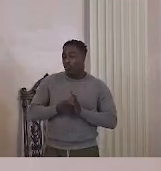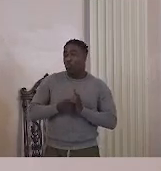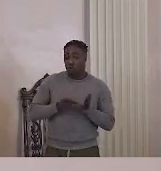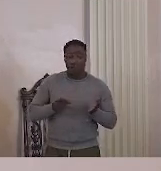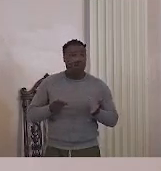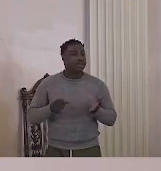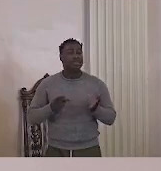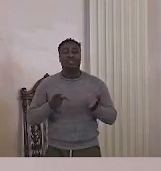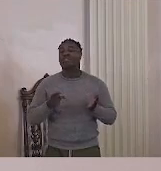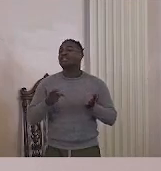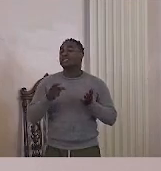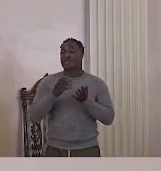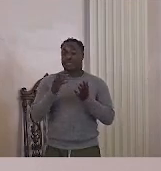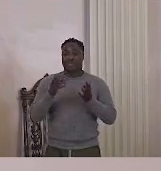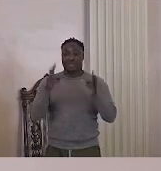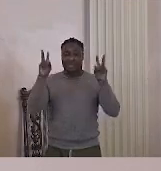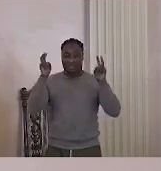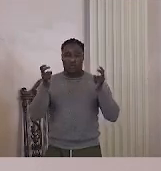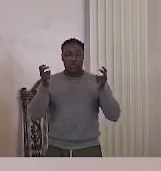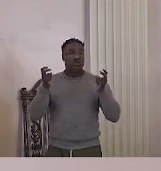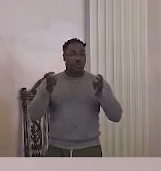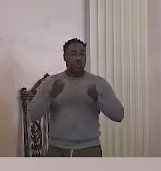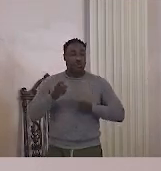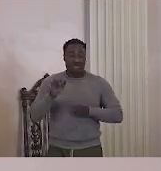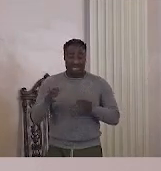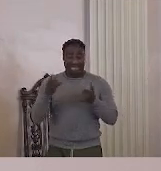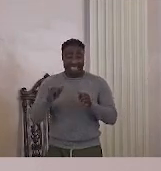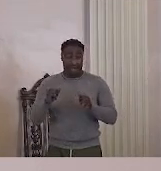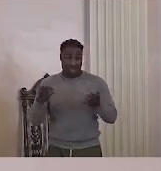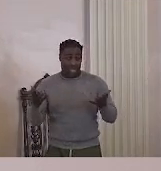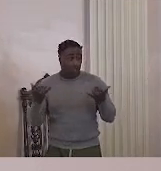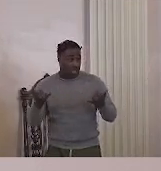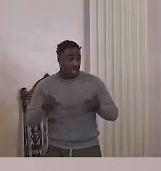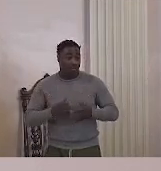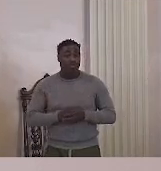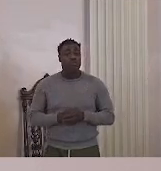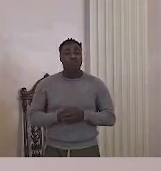that exist to this day. You know them.